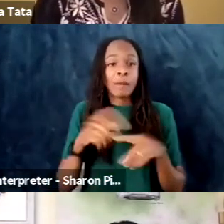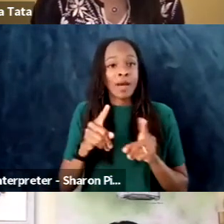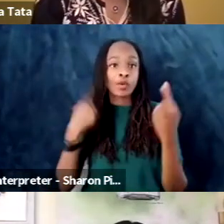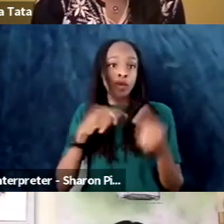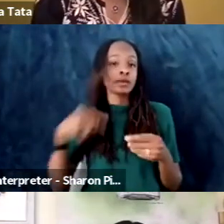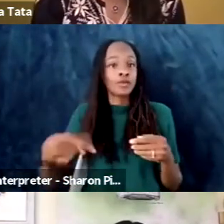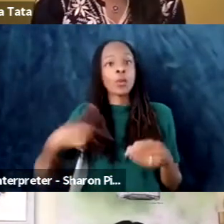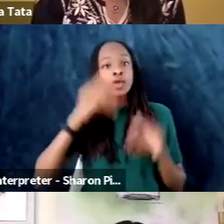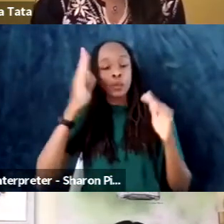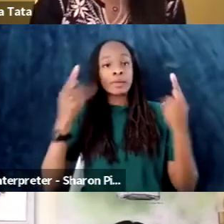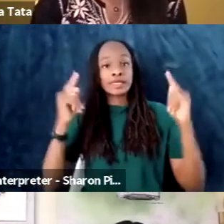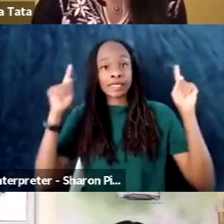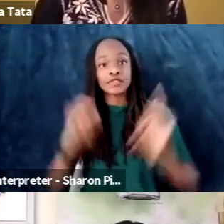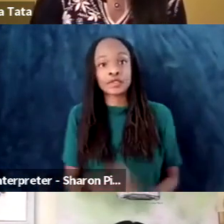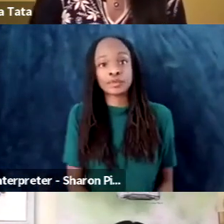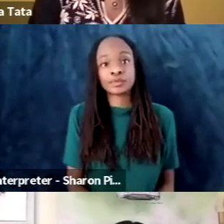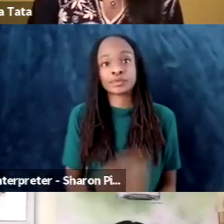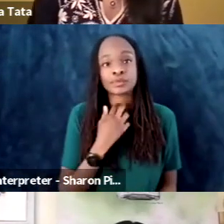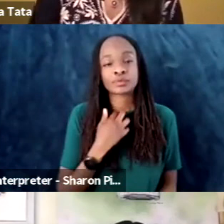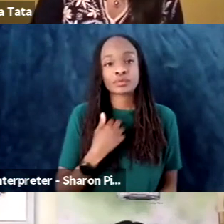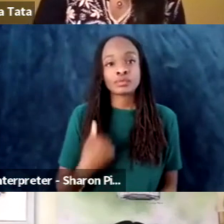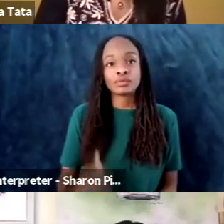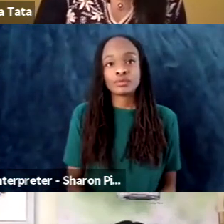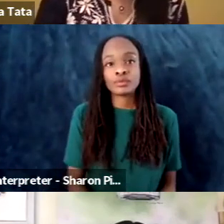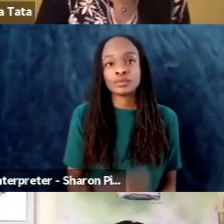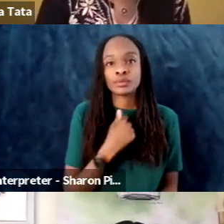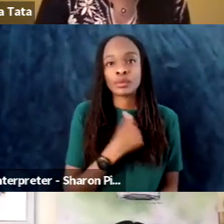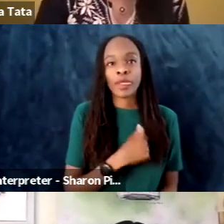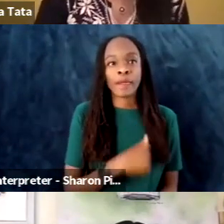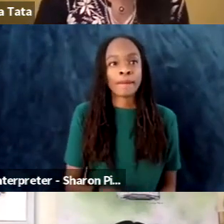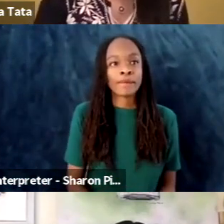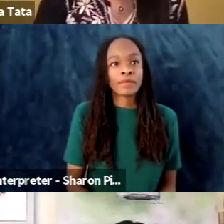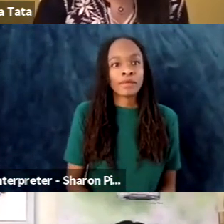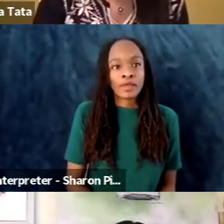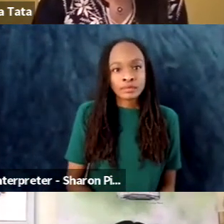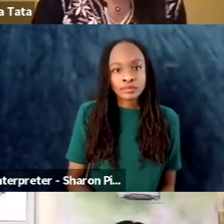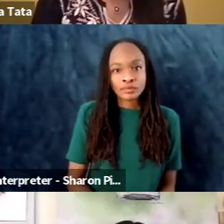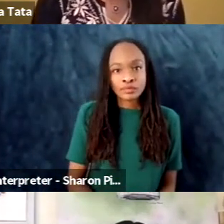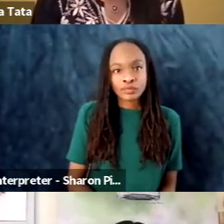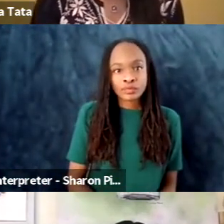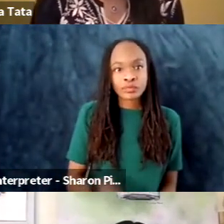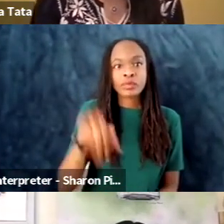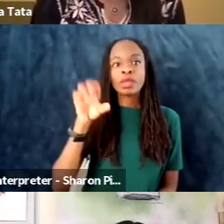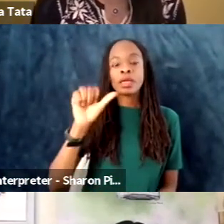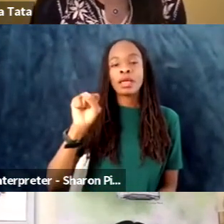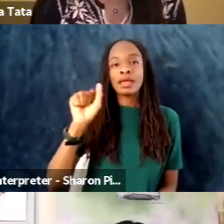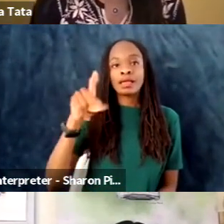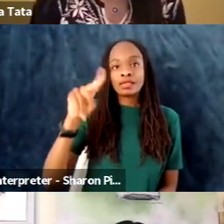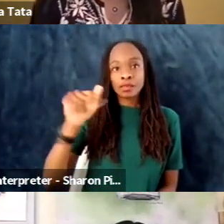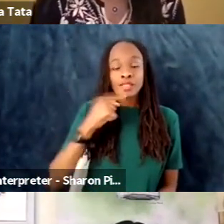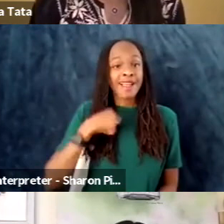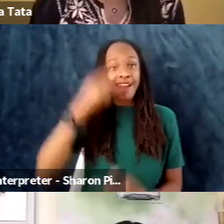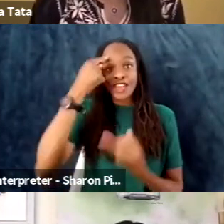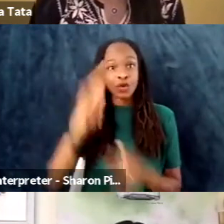is what we need to. True. Yeah, and I absolutely agree. I think one is what's happening in that room, which we